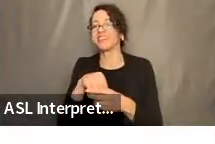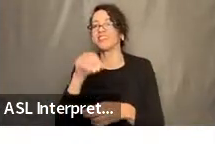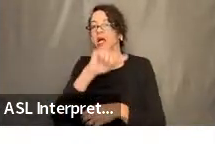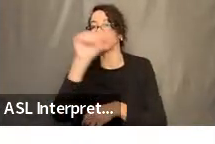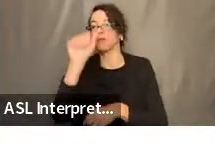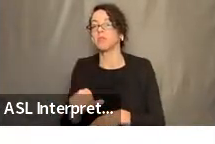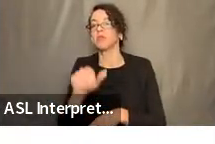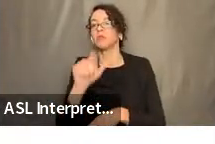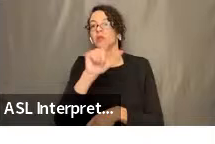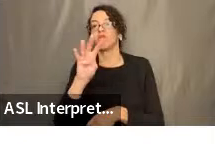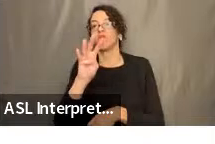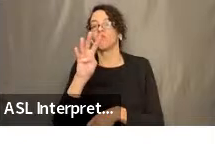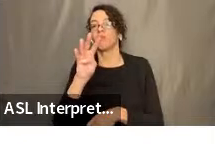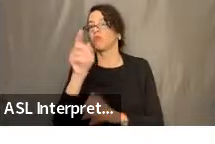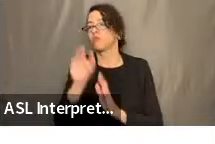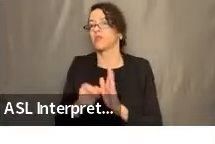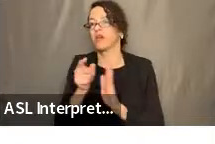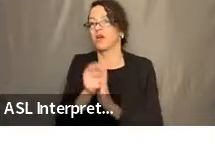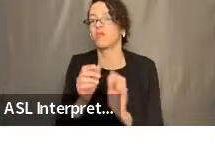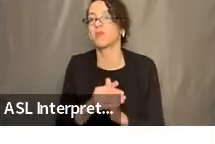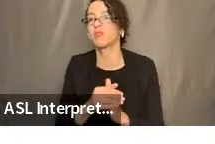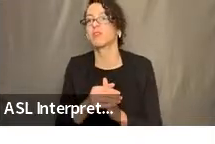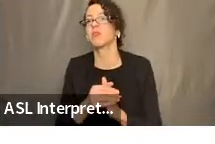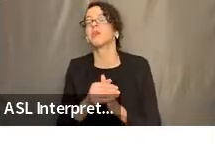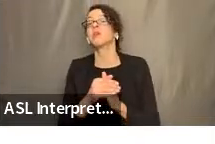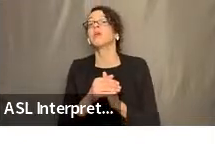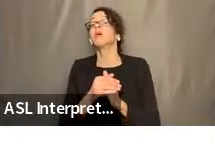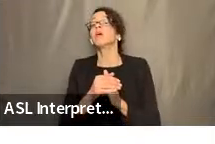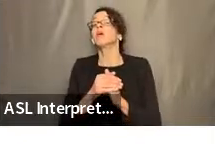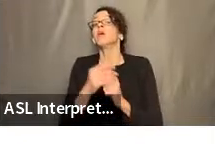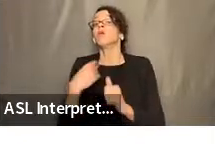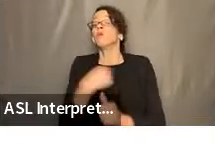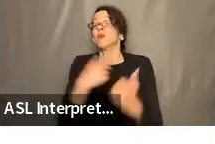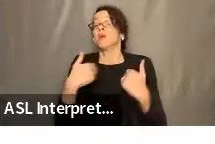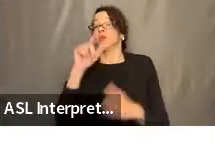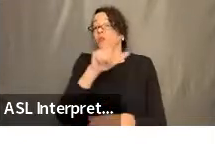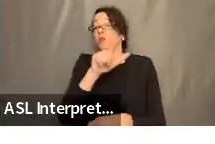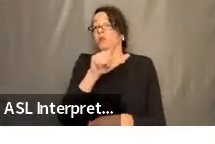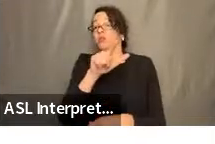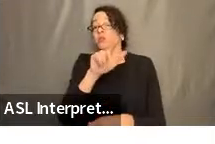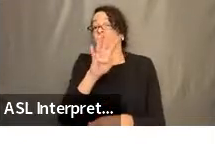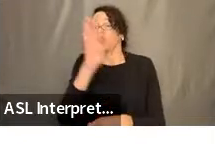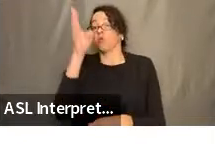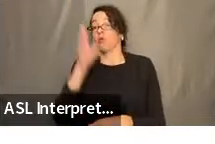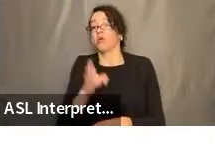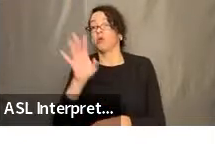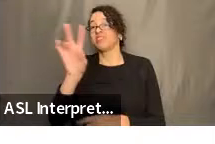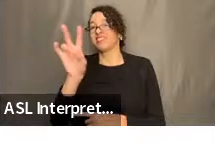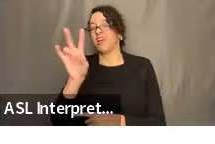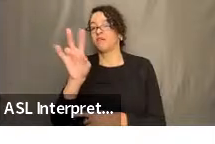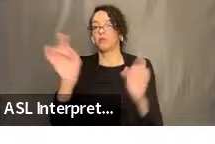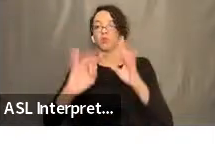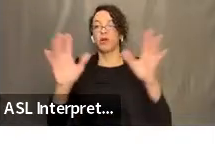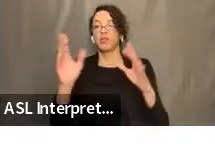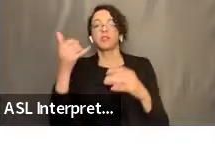week. There is a 24/7 crisis line, which is